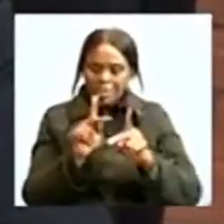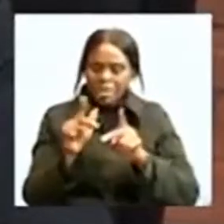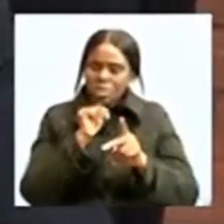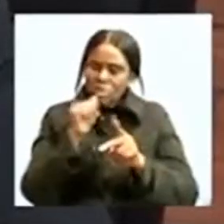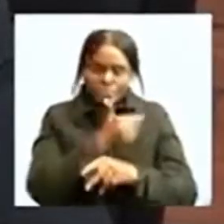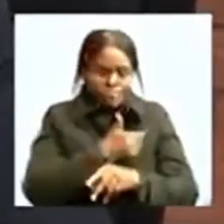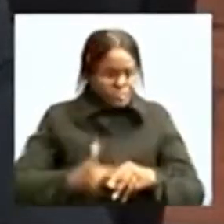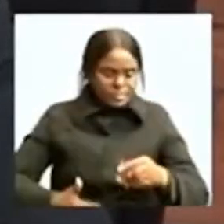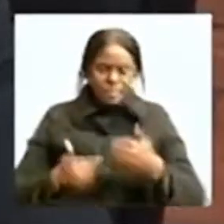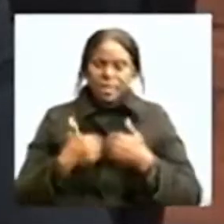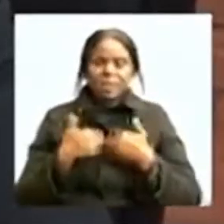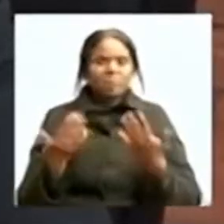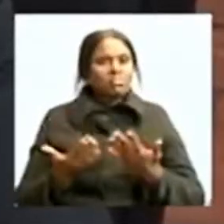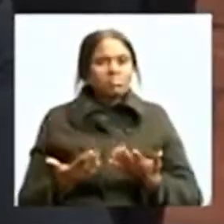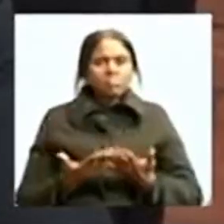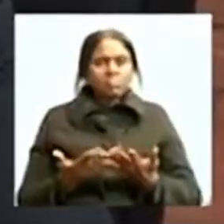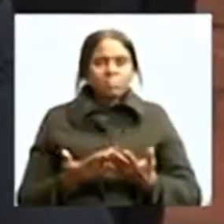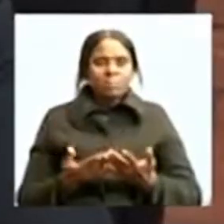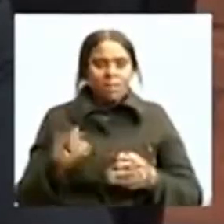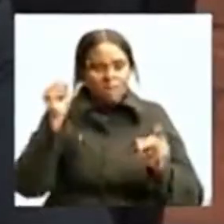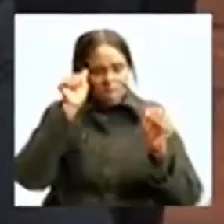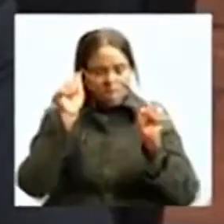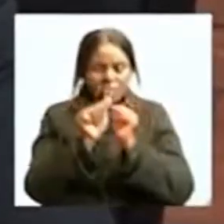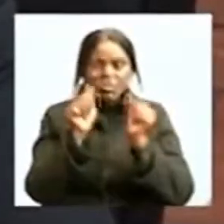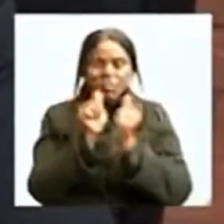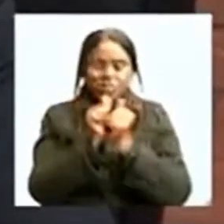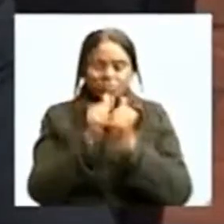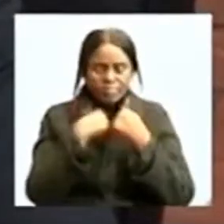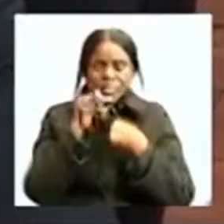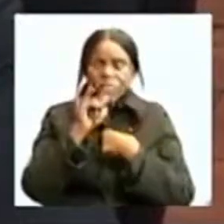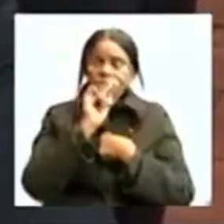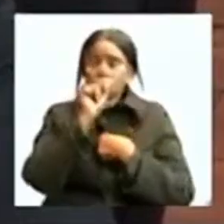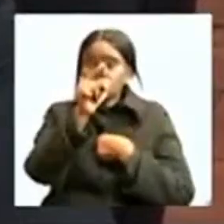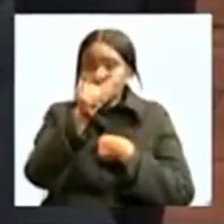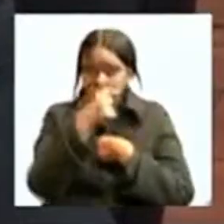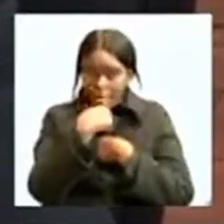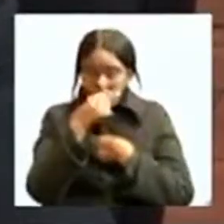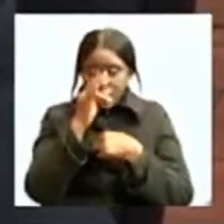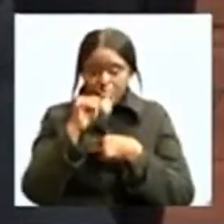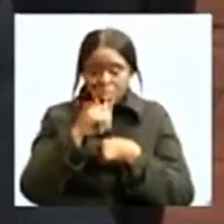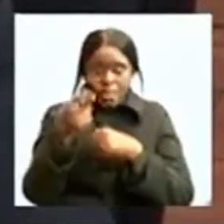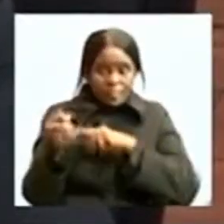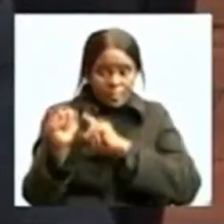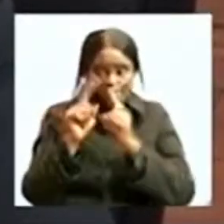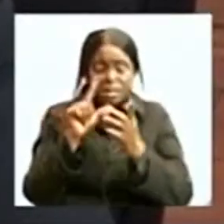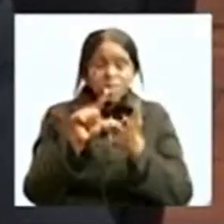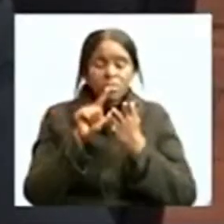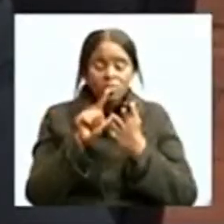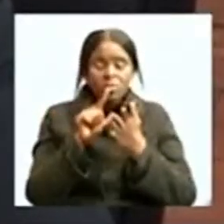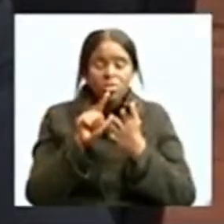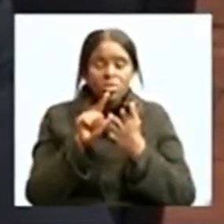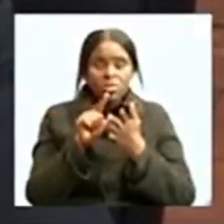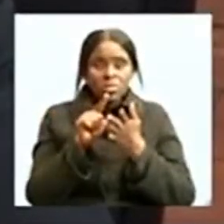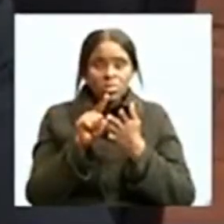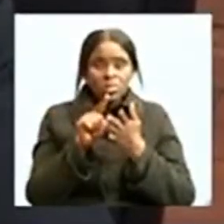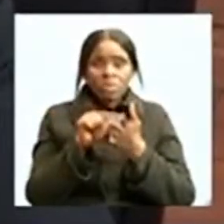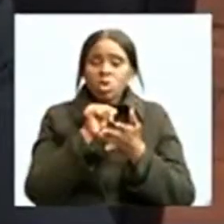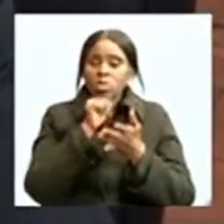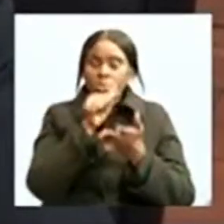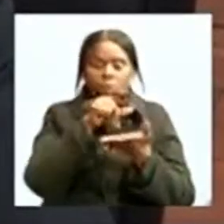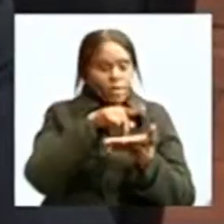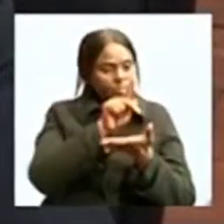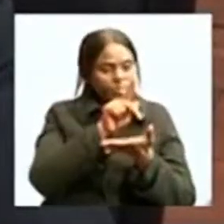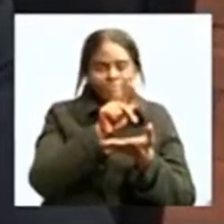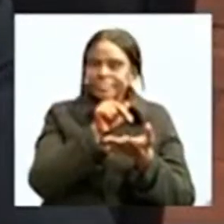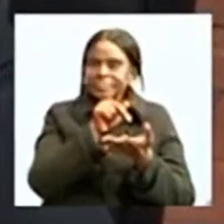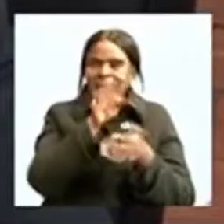it seriously. You would agree with me that you and I, if we were to get a loan, we will not pay